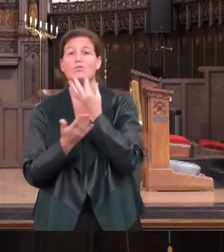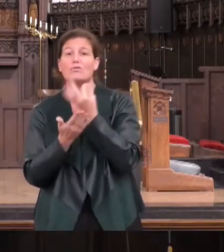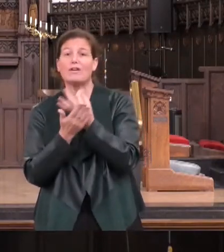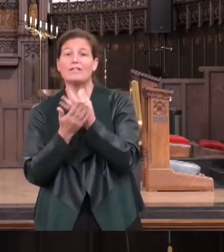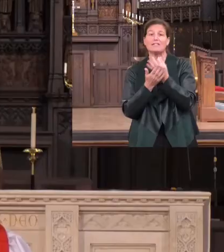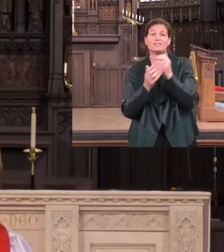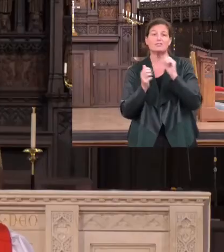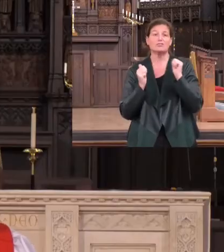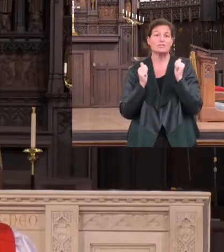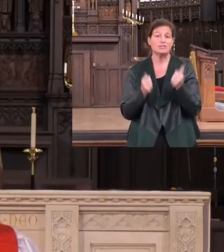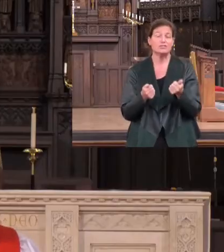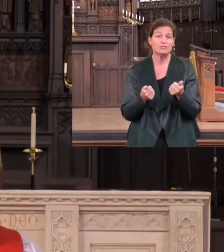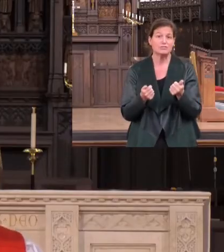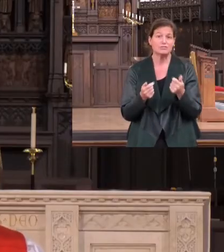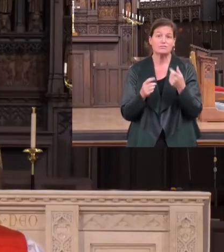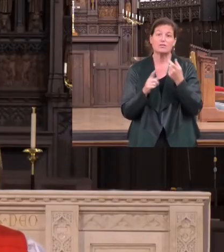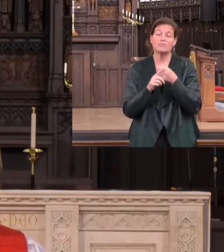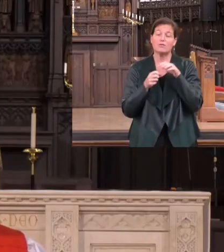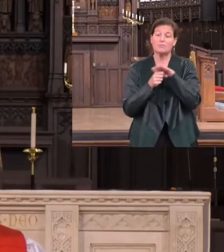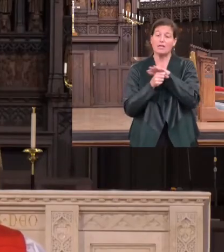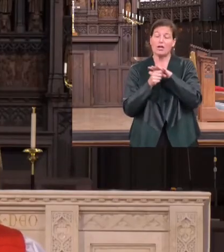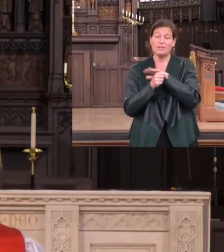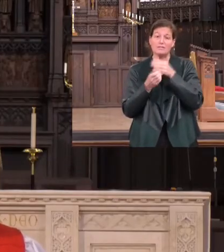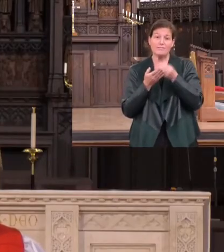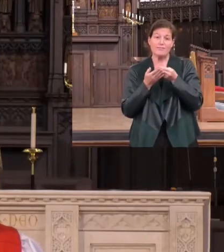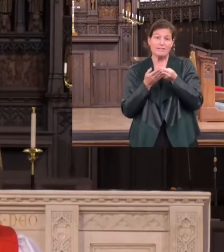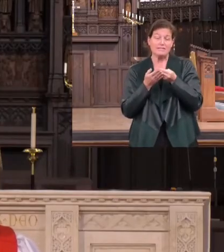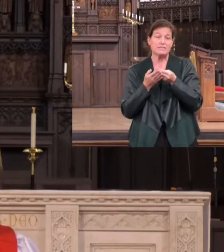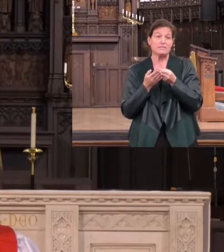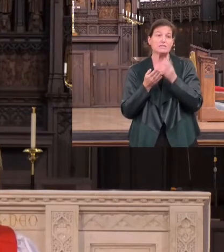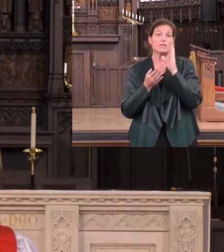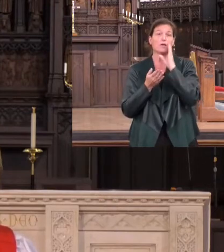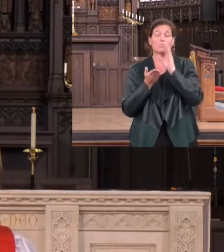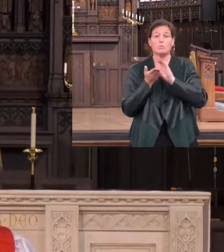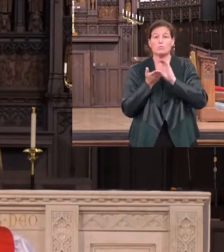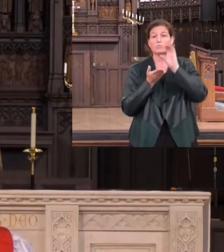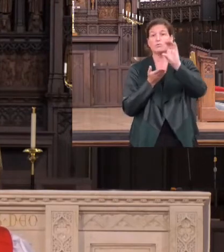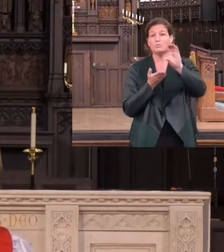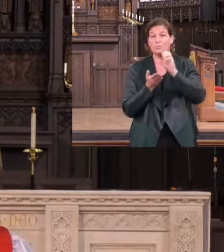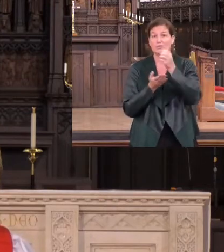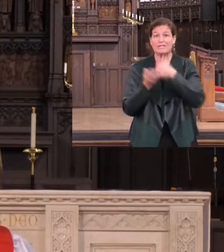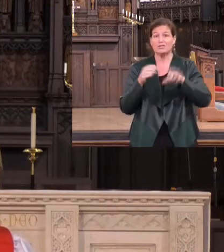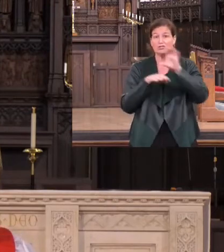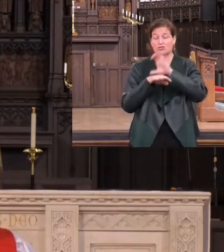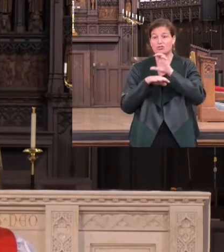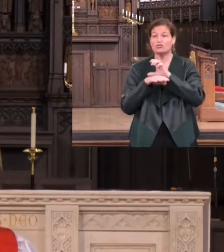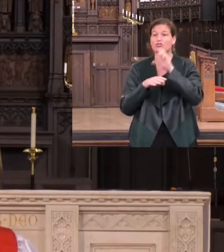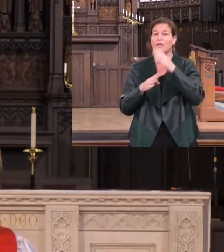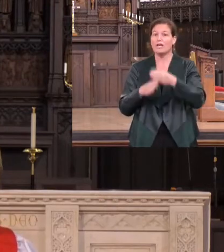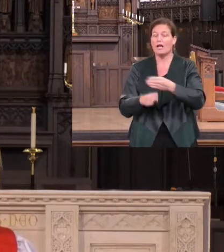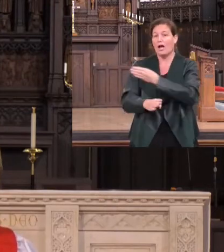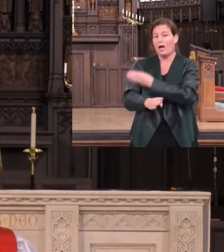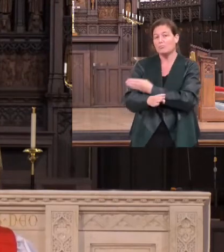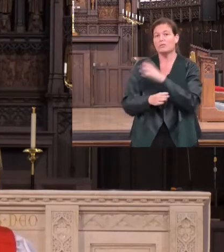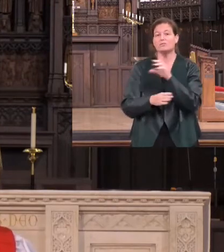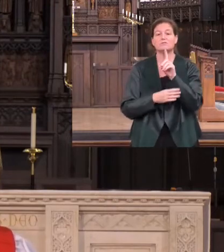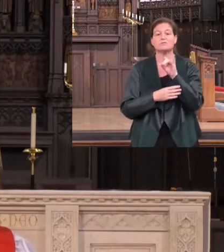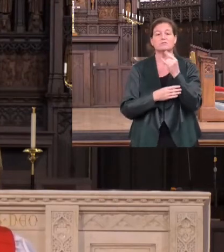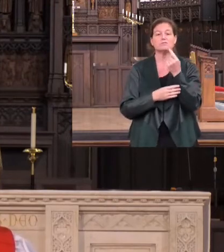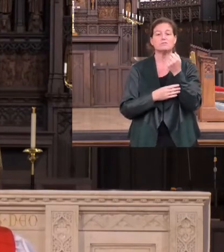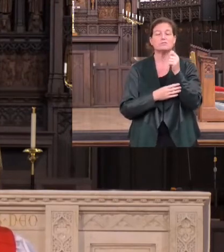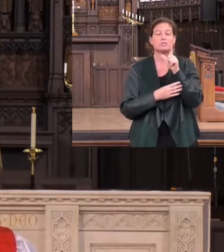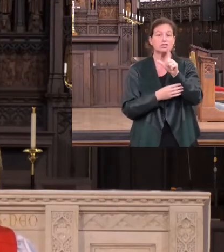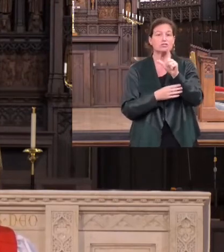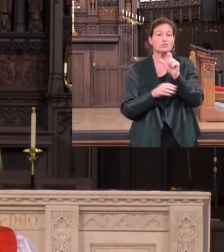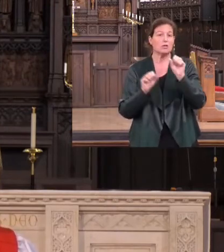initiative. From diocesan funds, we will reimburse any parish that upgrades their digital communication